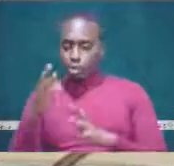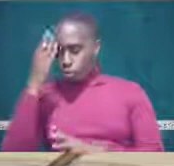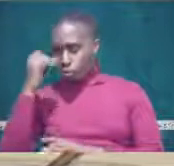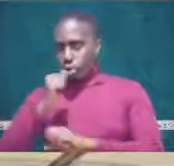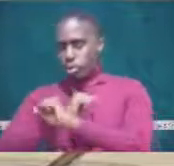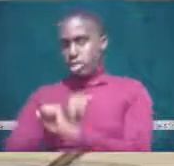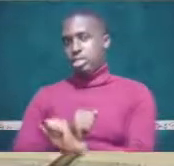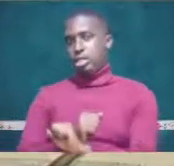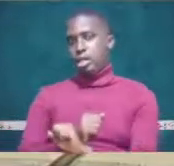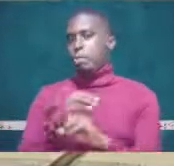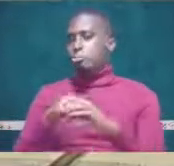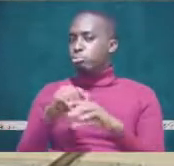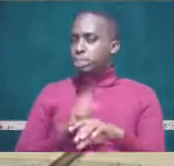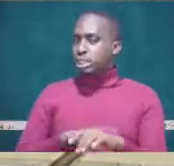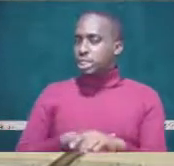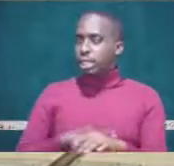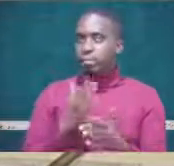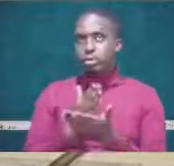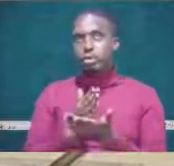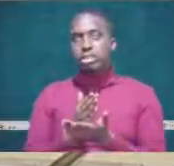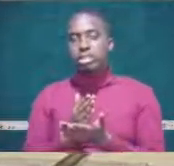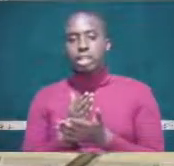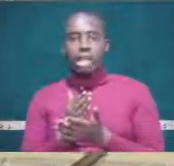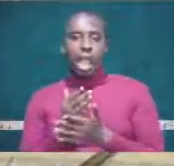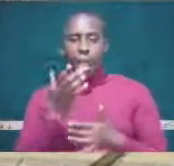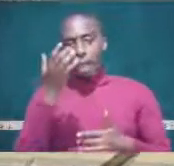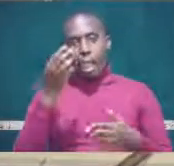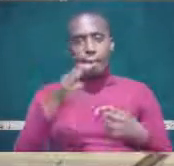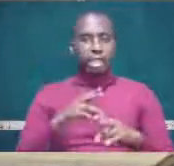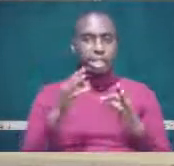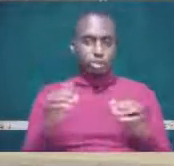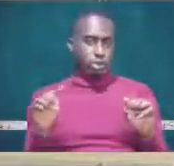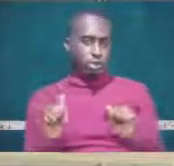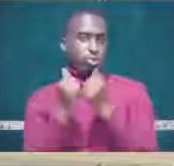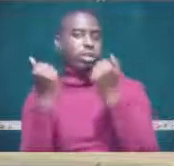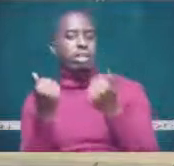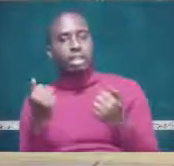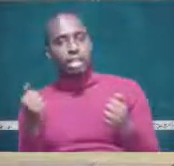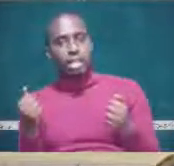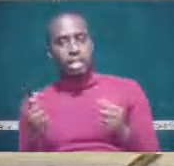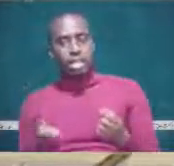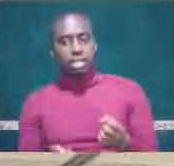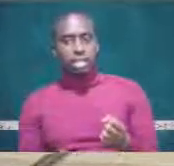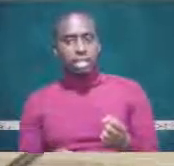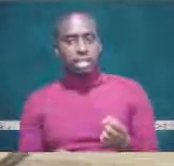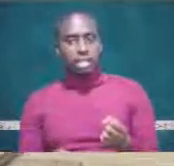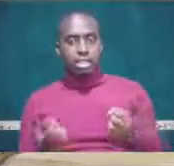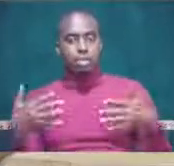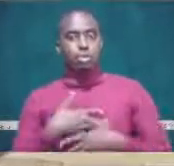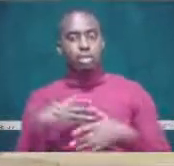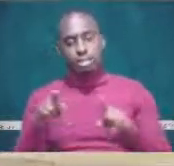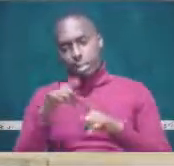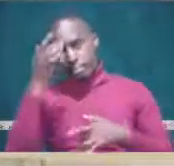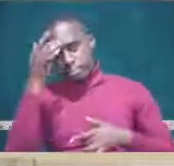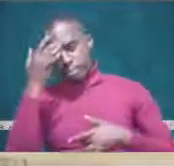safeguard in case of unforeseen circumstances, like sickness. People don't expect to be sick,